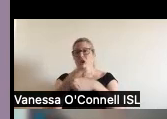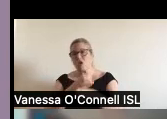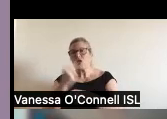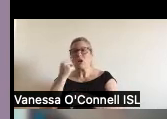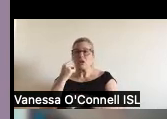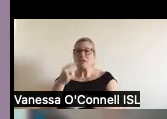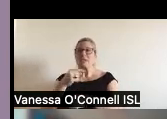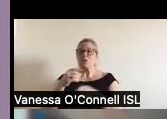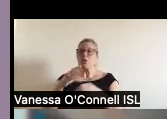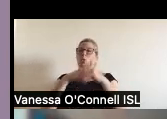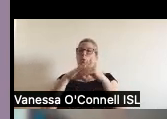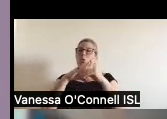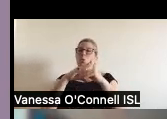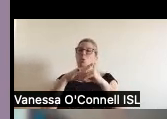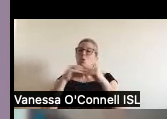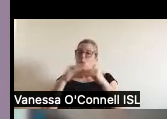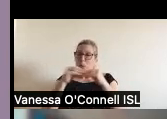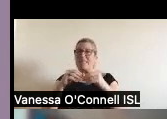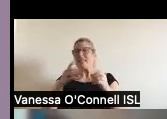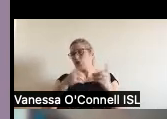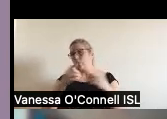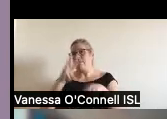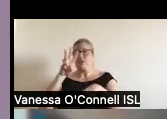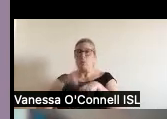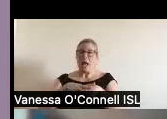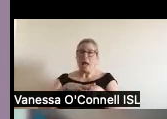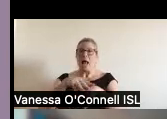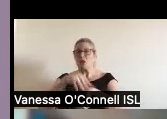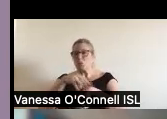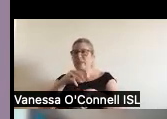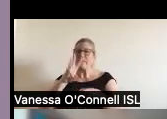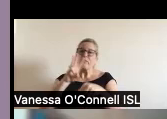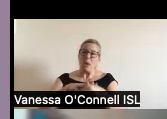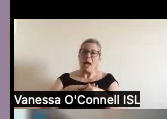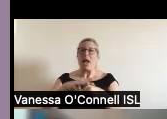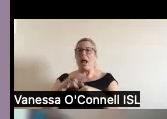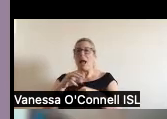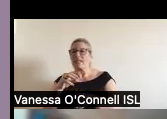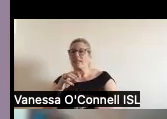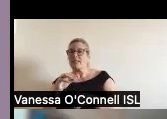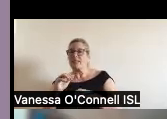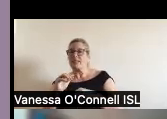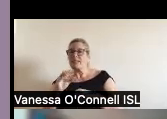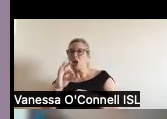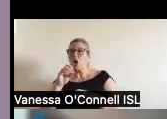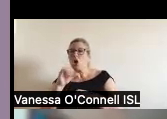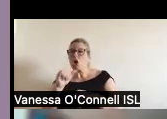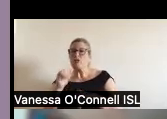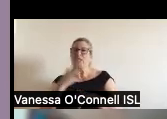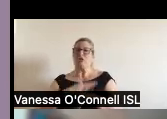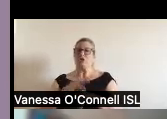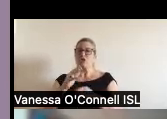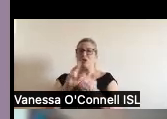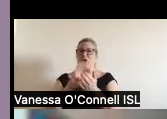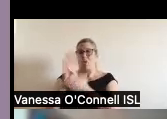Sweden is faring really well, as you can see, and Hungary pretty poorly with only 14% of its